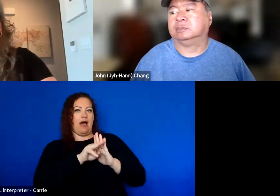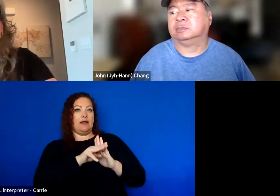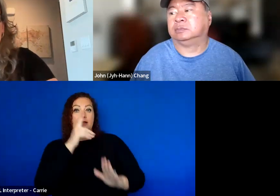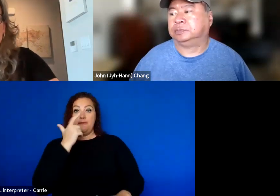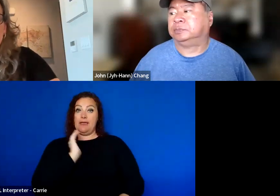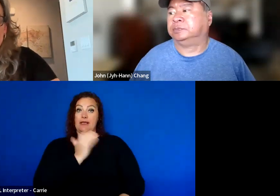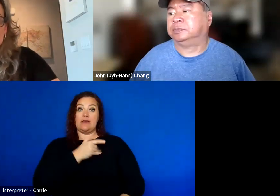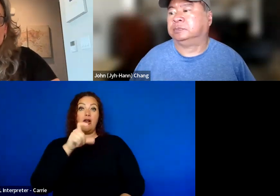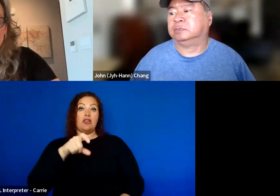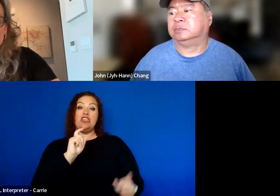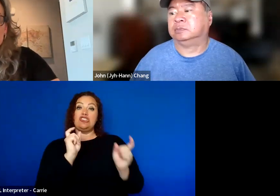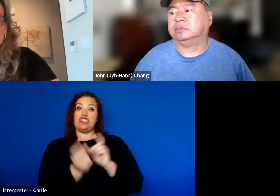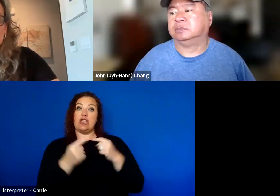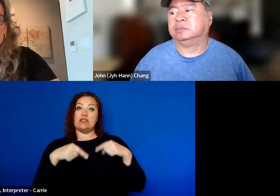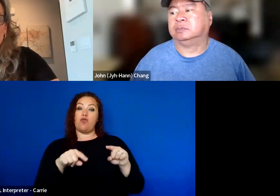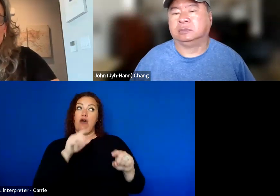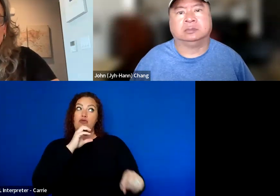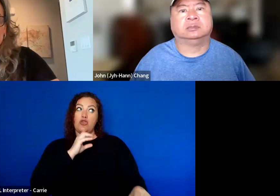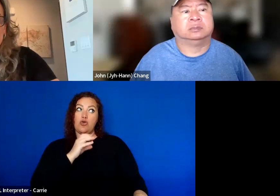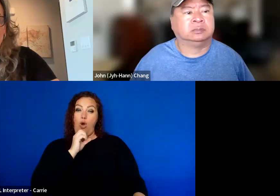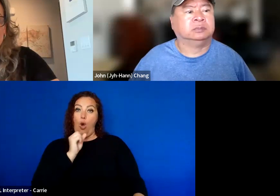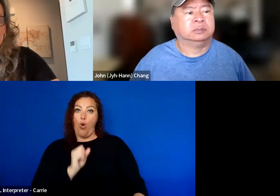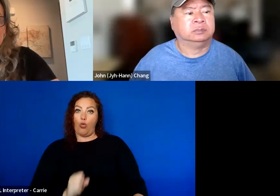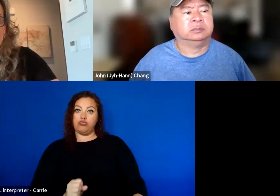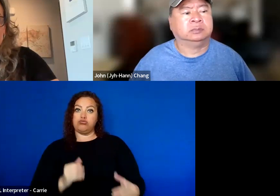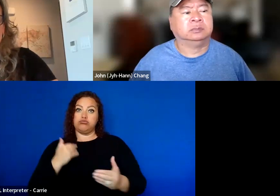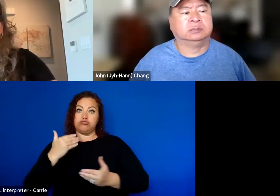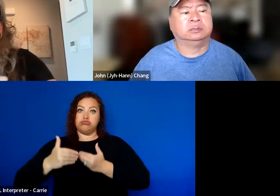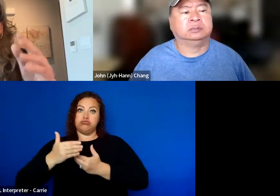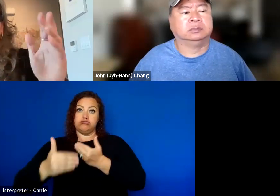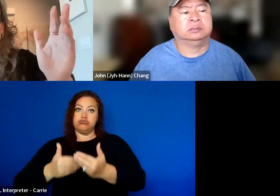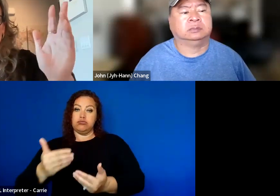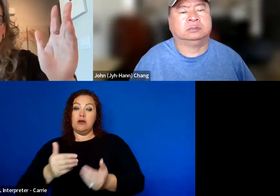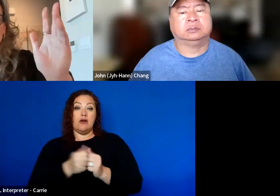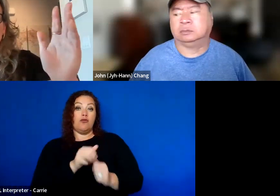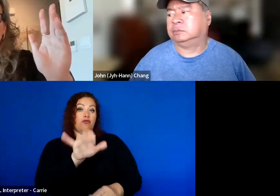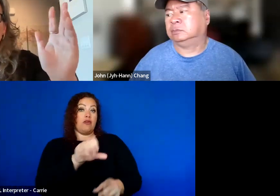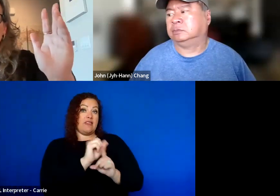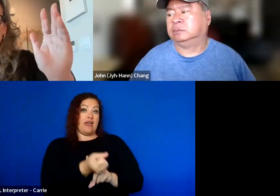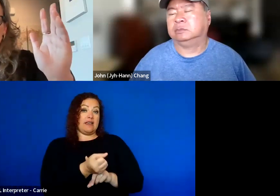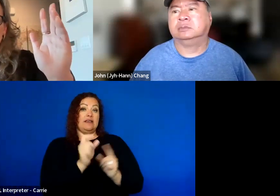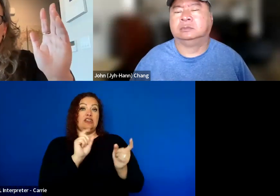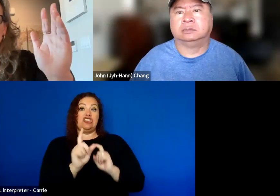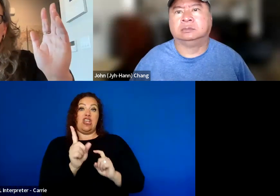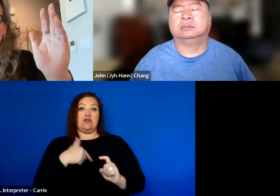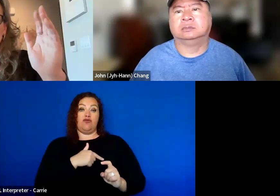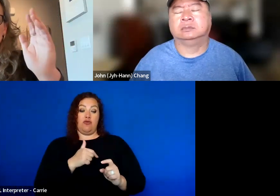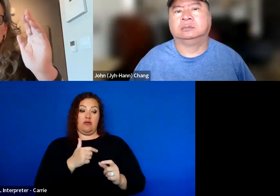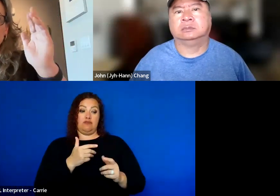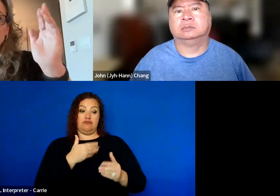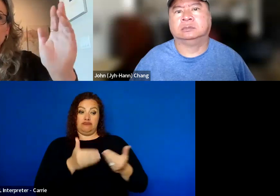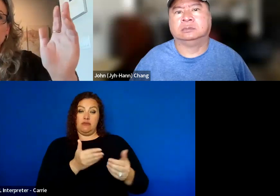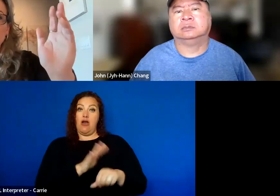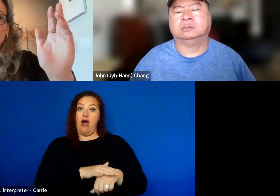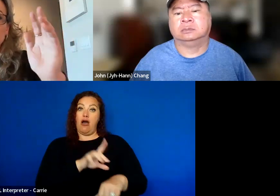needs change as we age. And in this case, change within where we're at on the disability